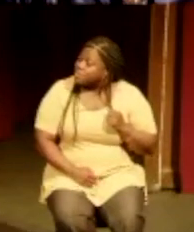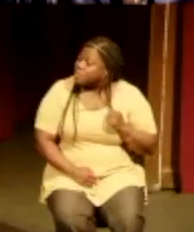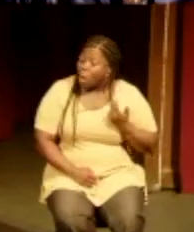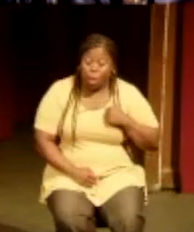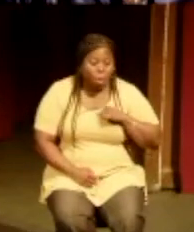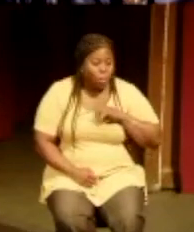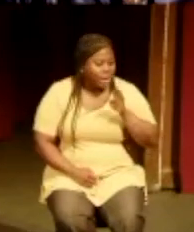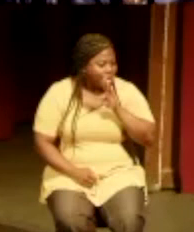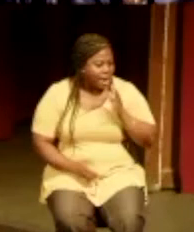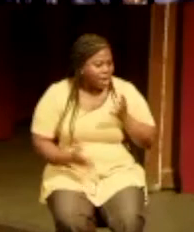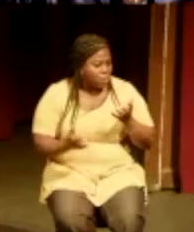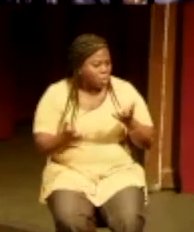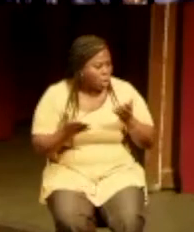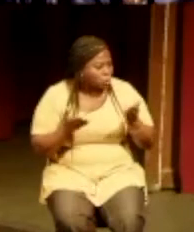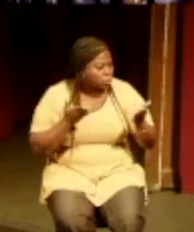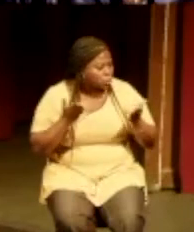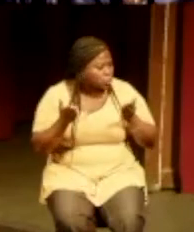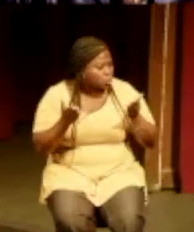want to